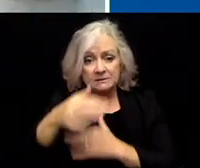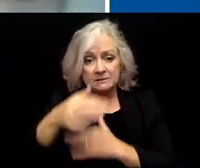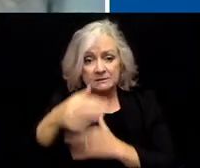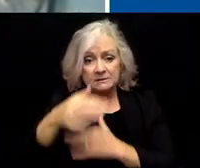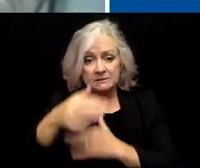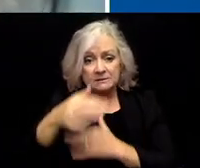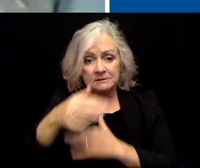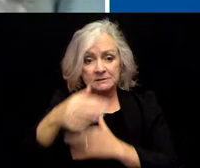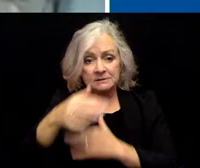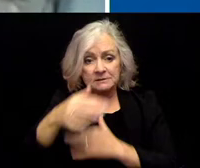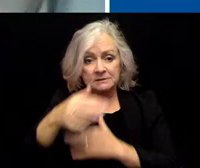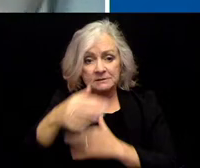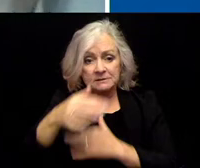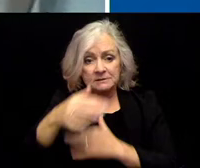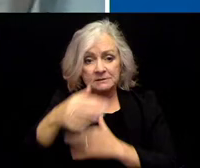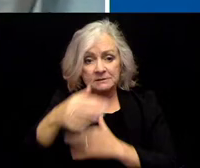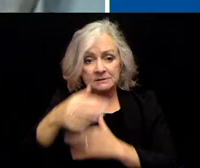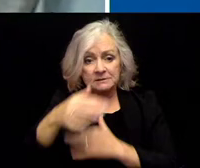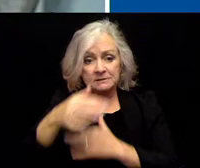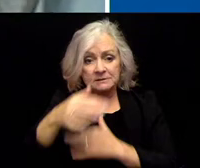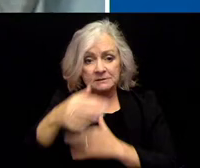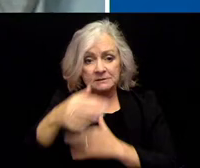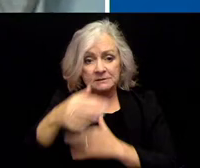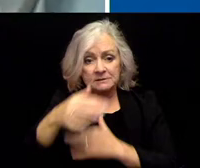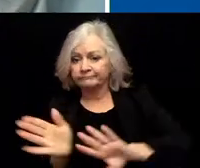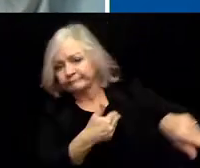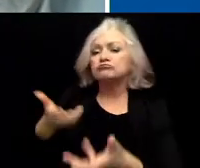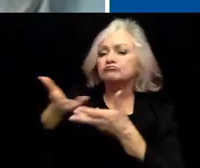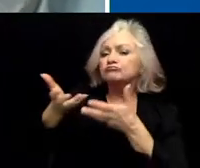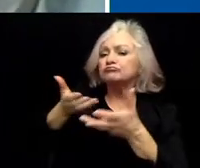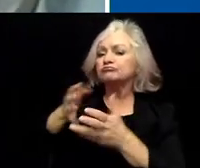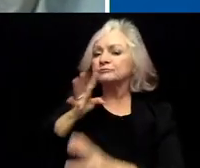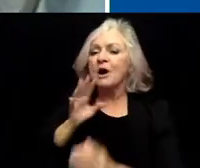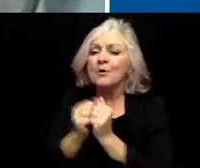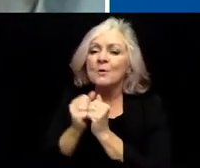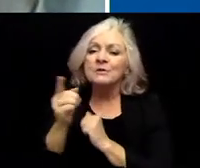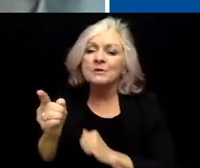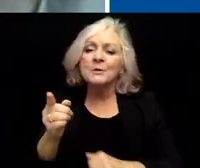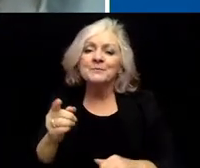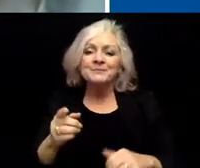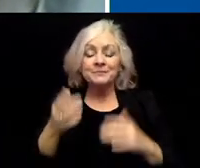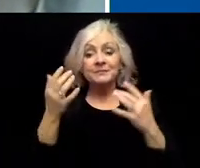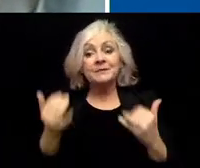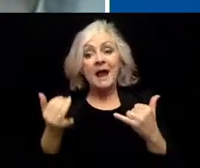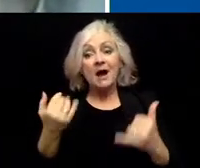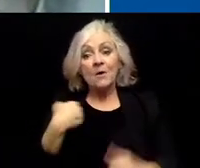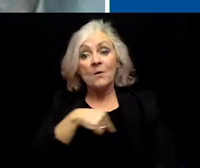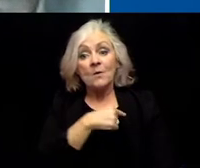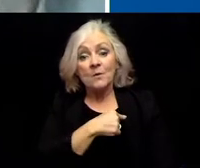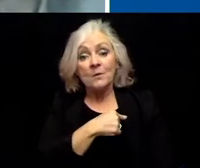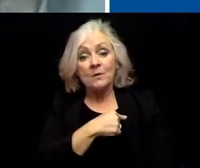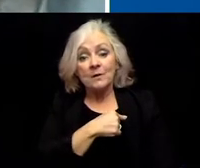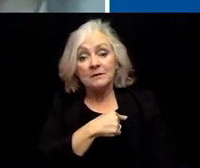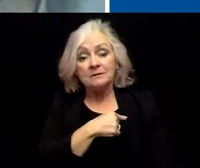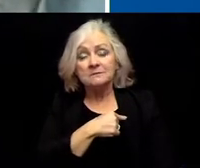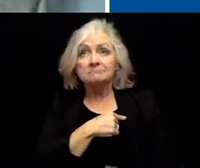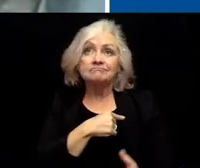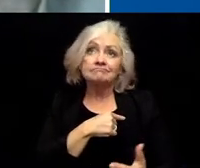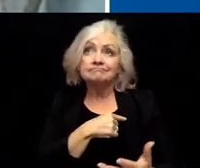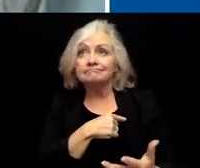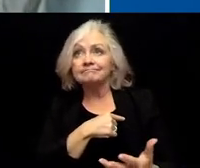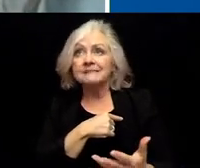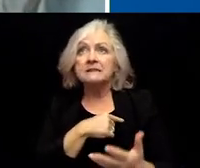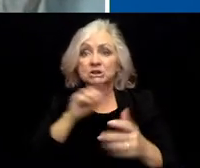conversation with you, Vikram. But as we have this conversation about changing societies and culture and addressing stigma and those kind of